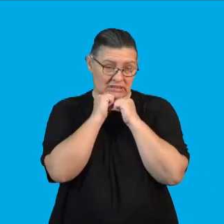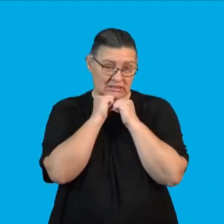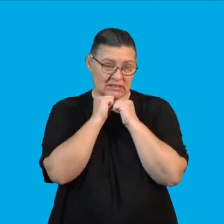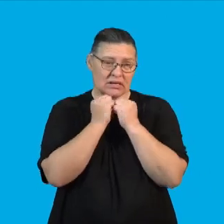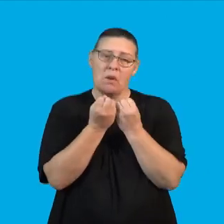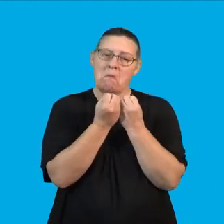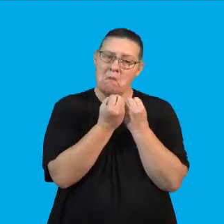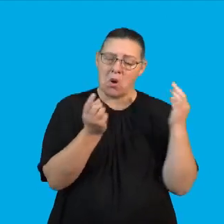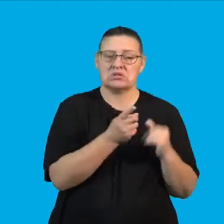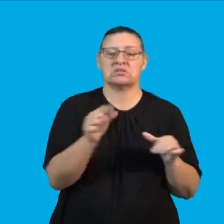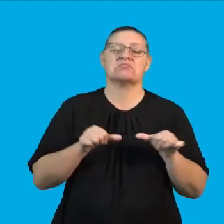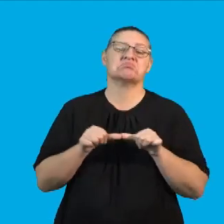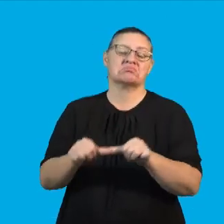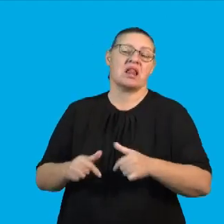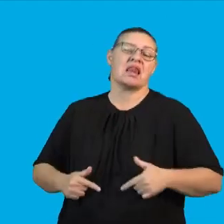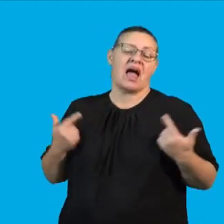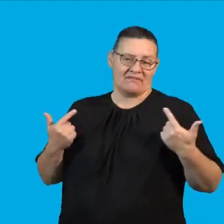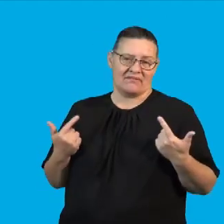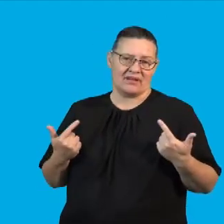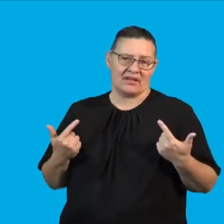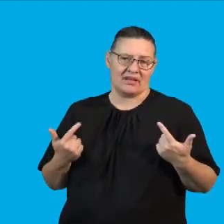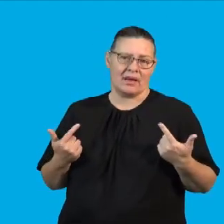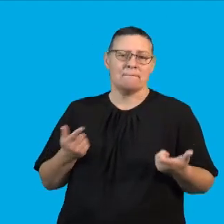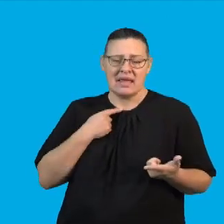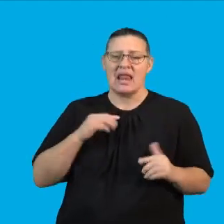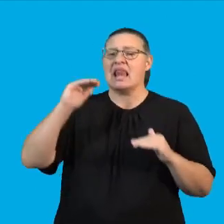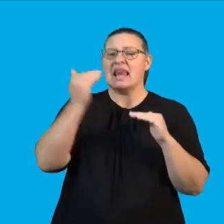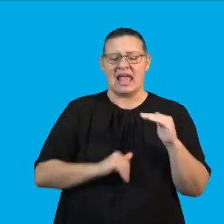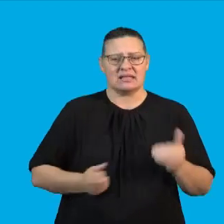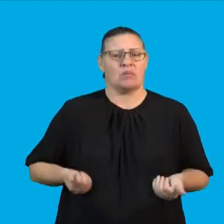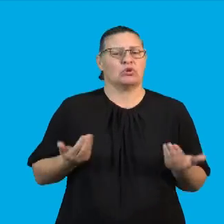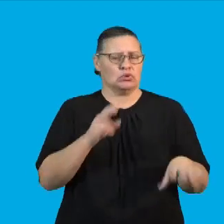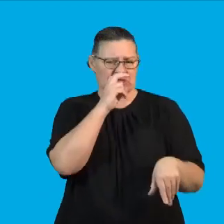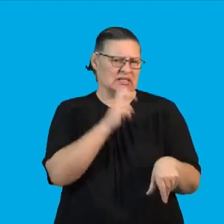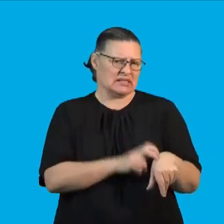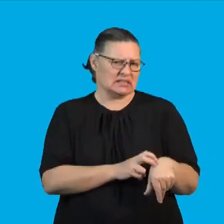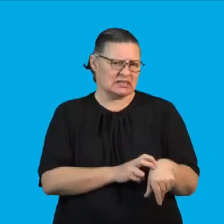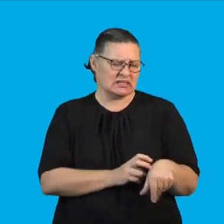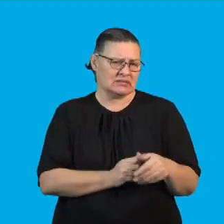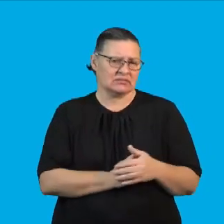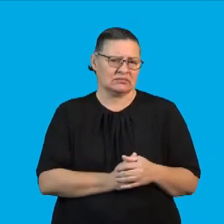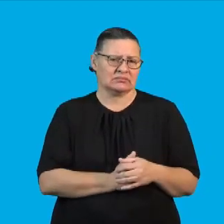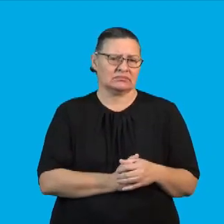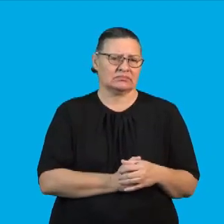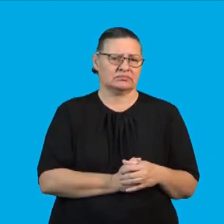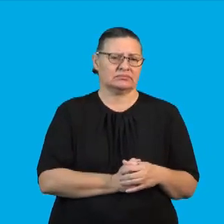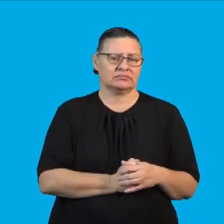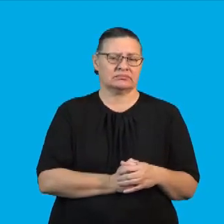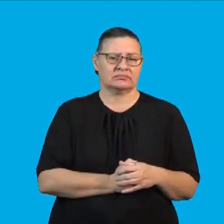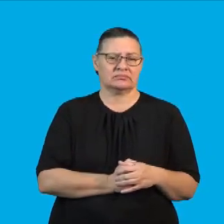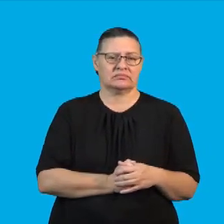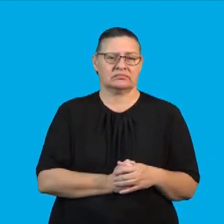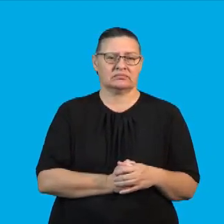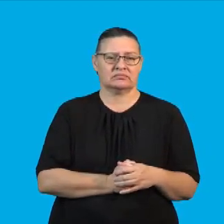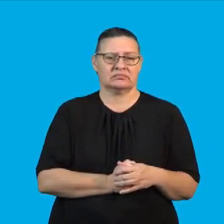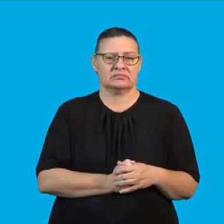If much parental care, most offspring survive, so fewer young need to be produced. So more parental